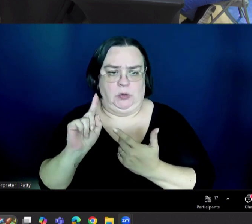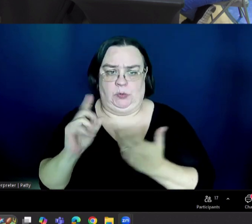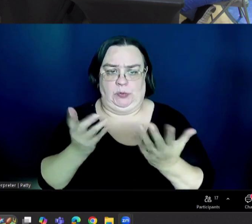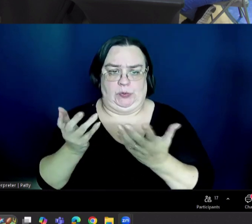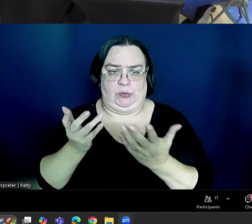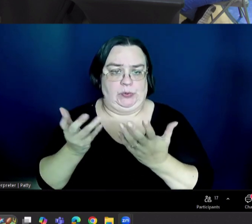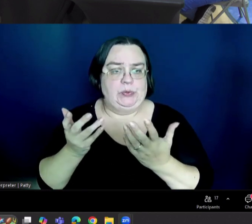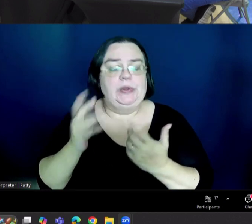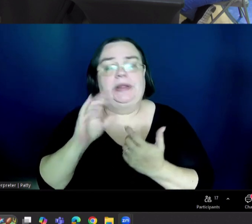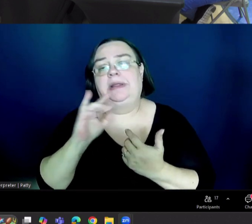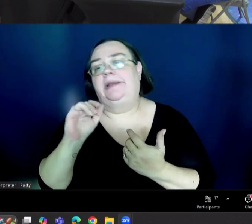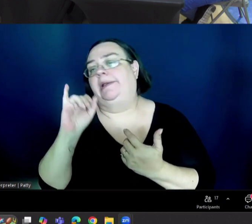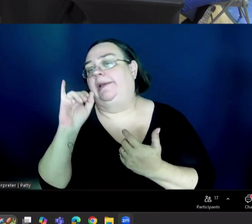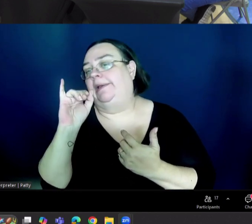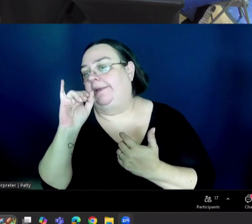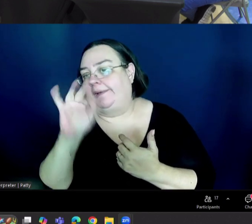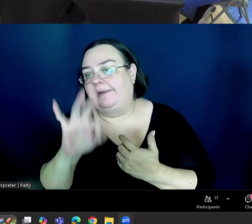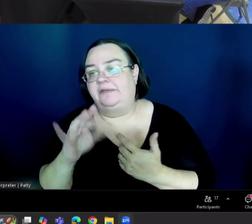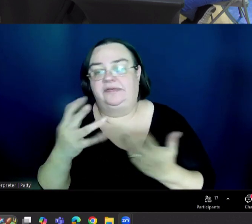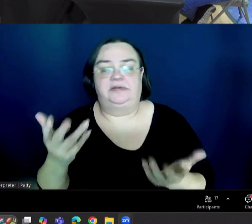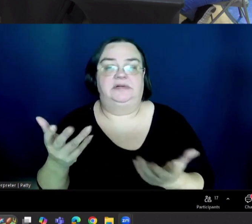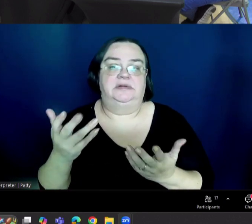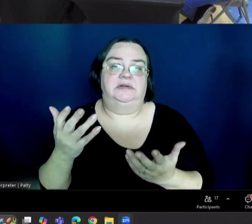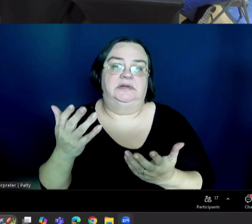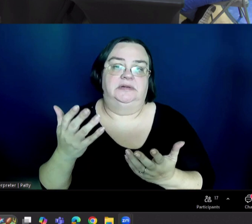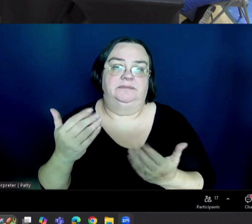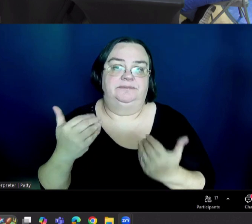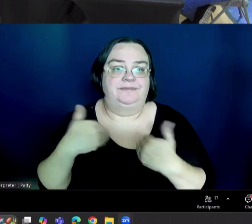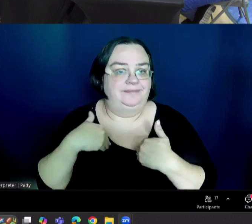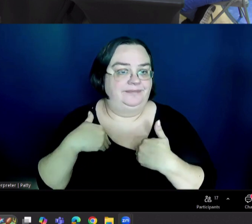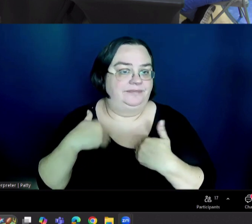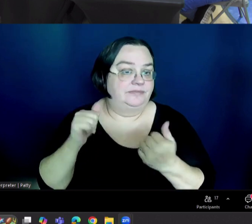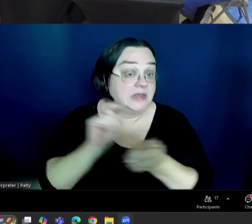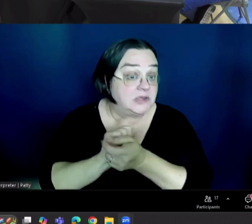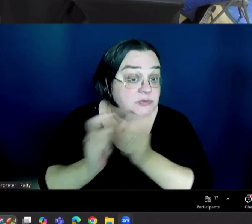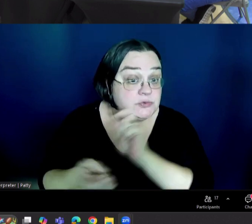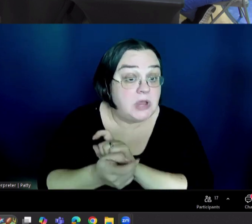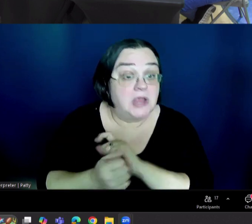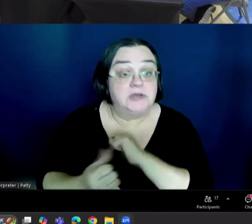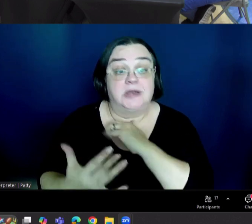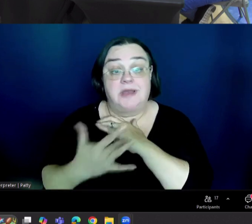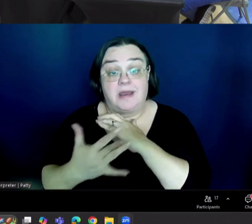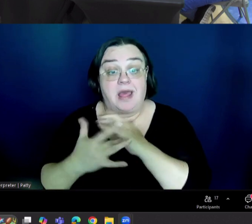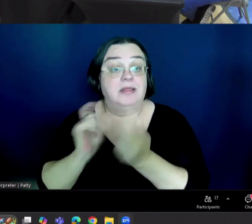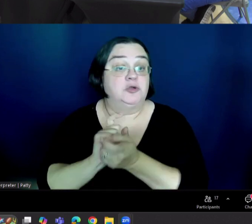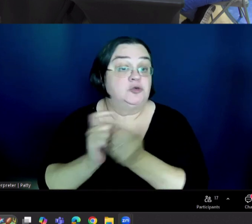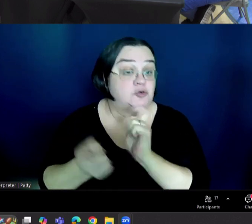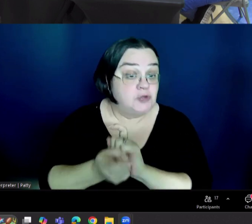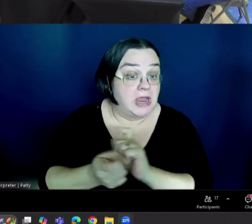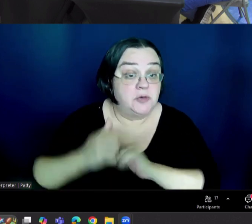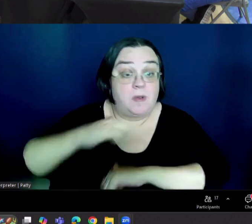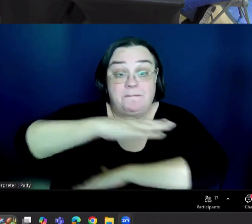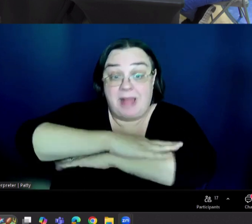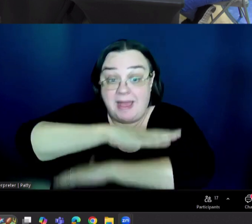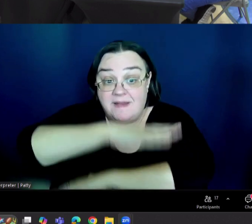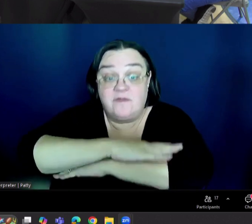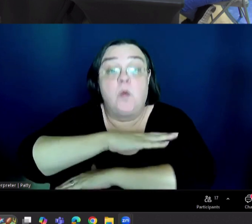If there's a sort of a change in technology, change in platform,